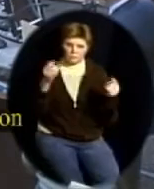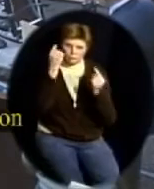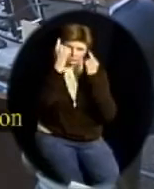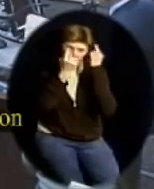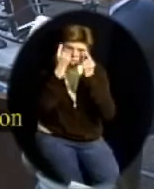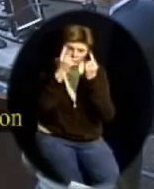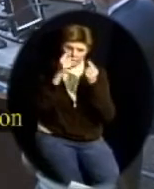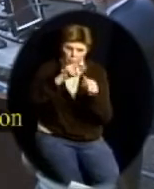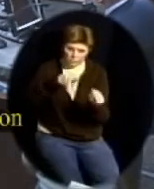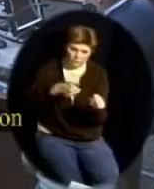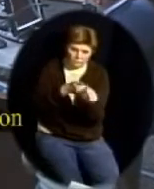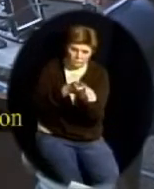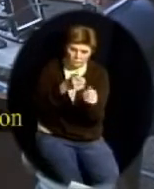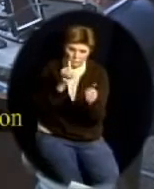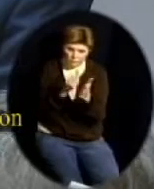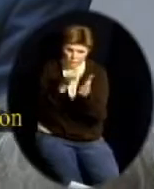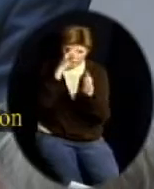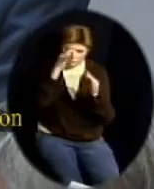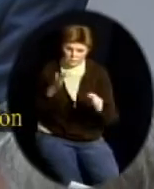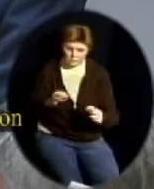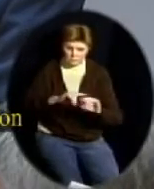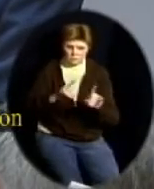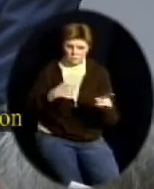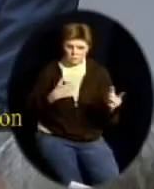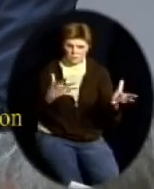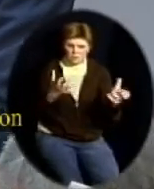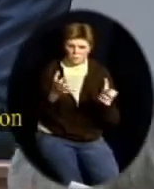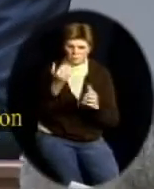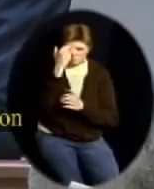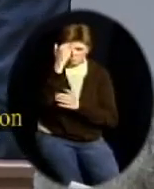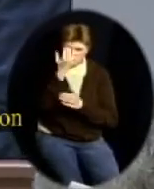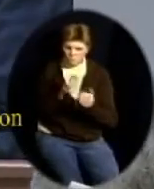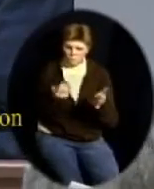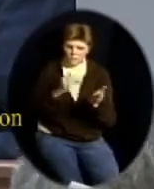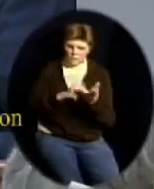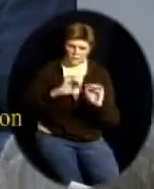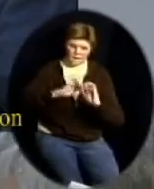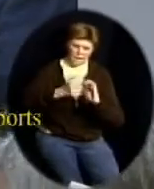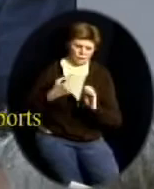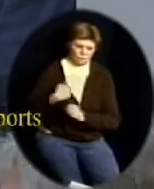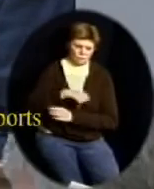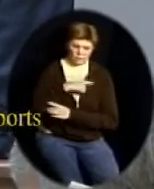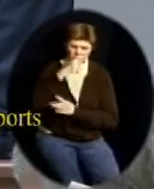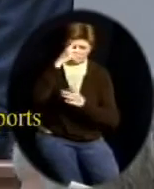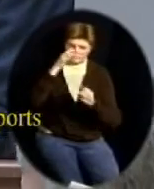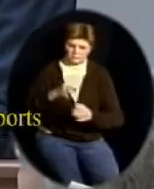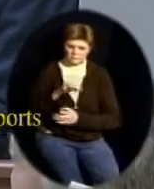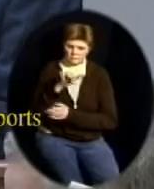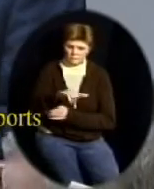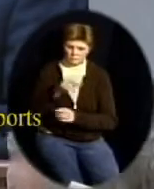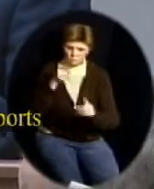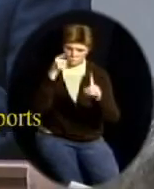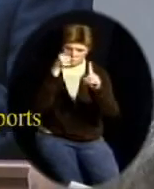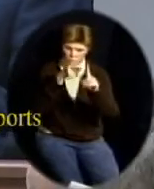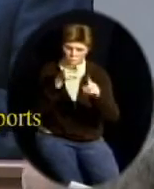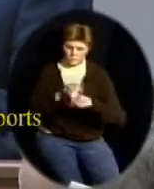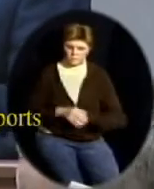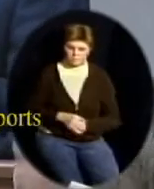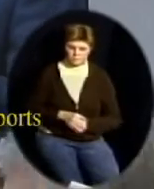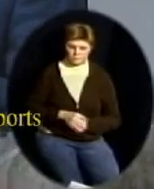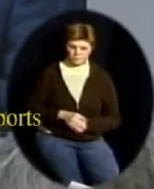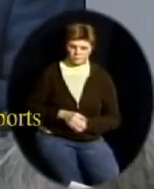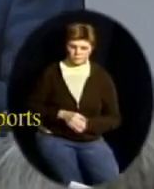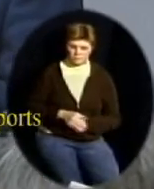them. Okay, I think in terms of some of the goals, we've set those